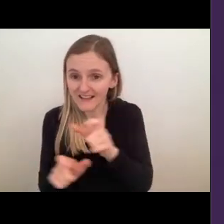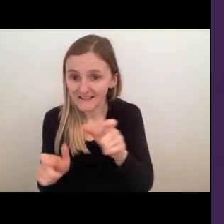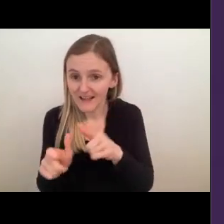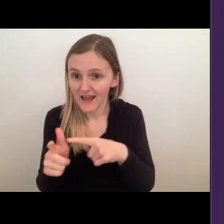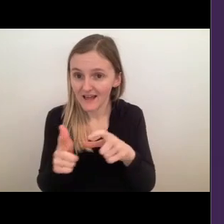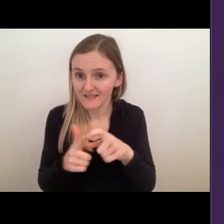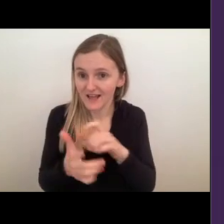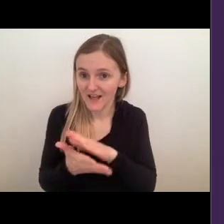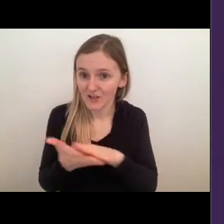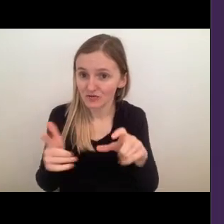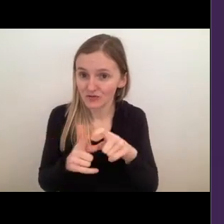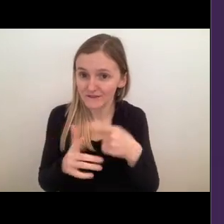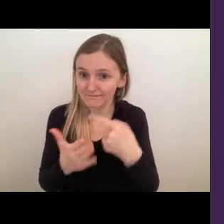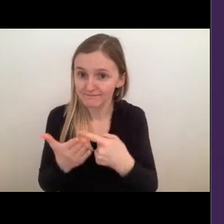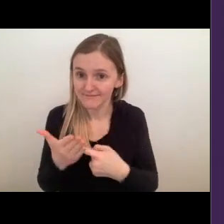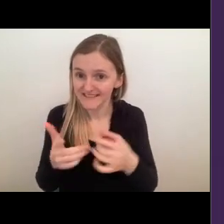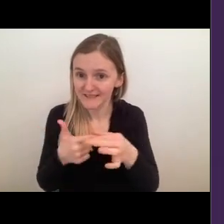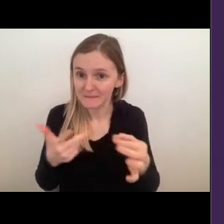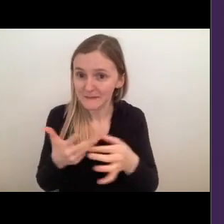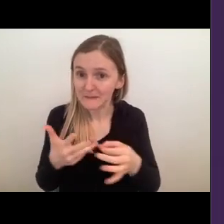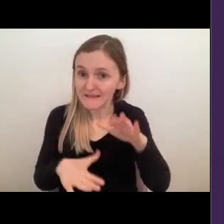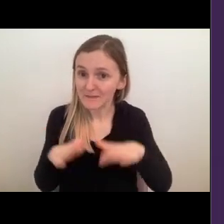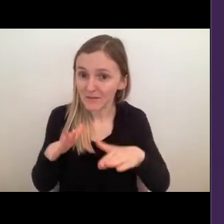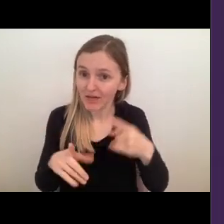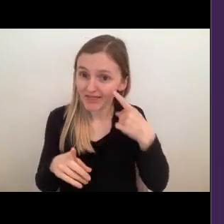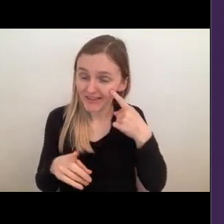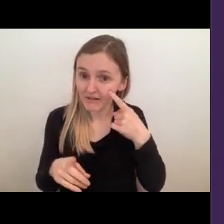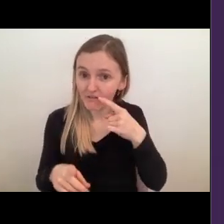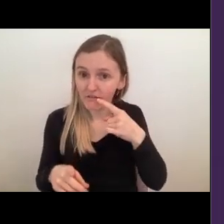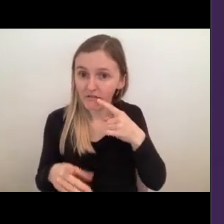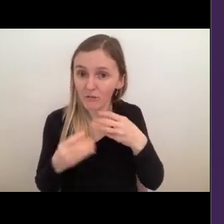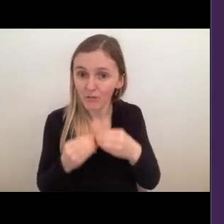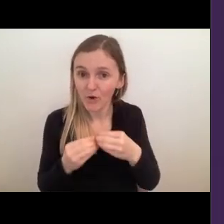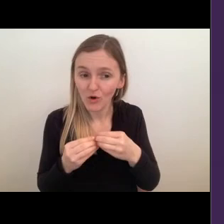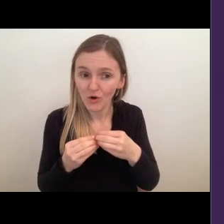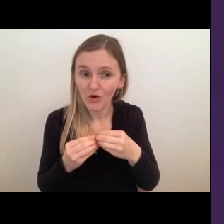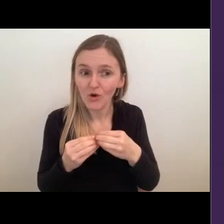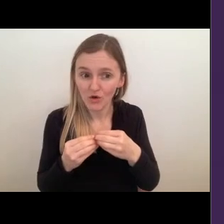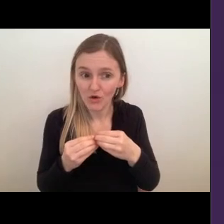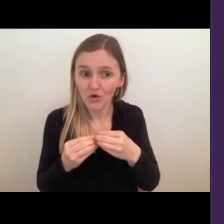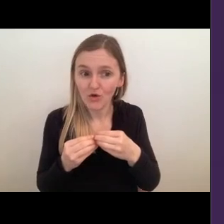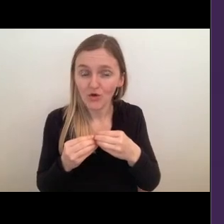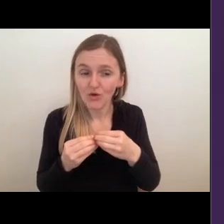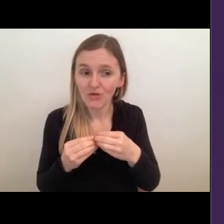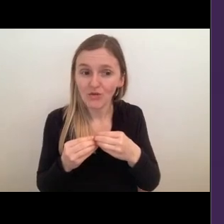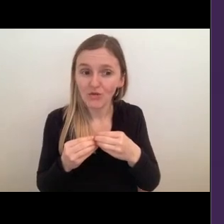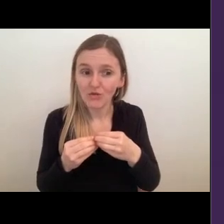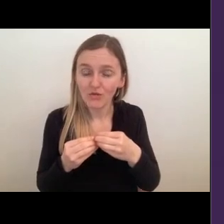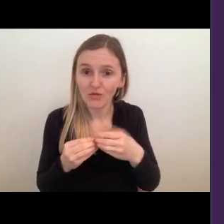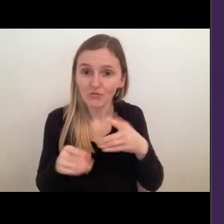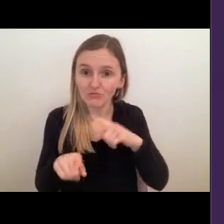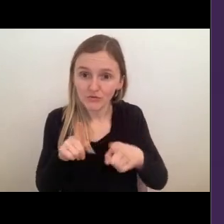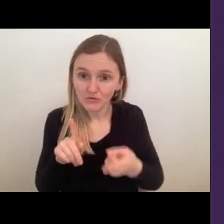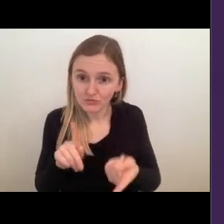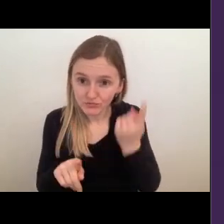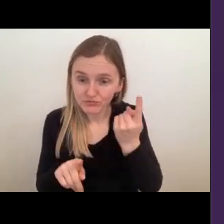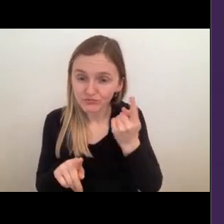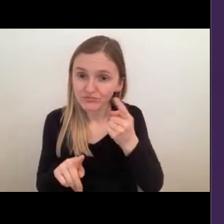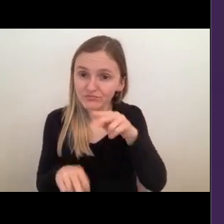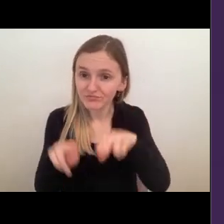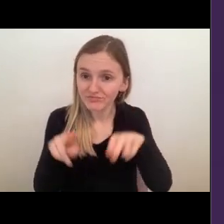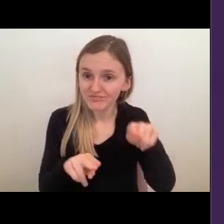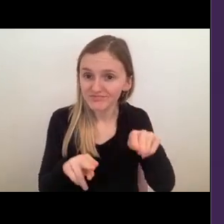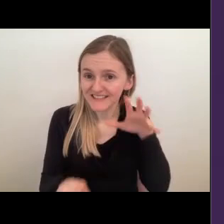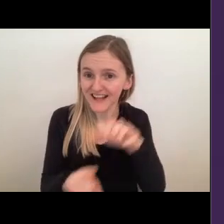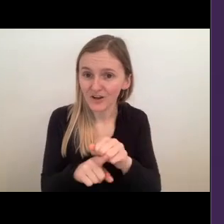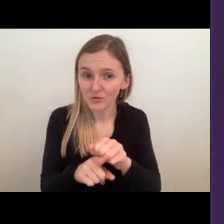do you feel it's beneficial to pursue an ADHD diagnosis alongside a dyslexia diagnosis, which is